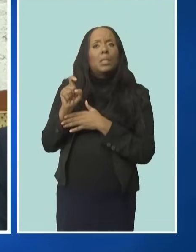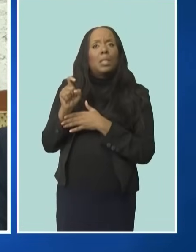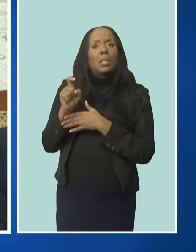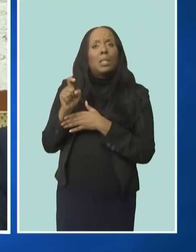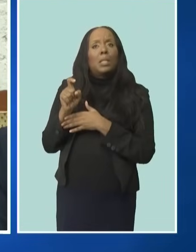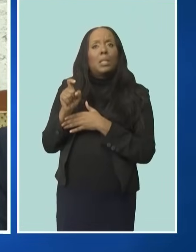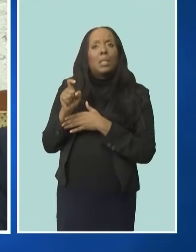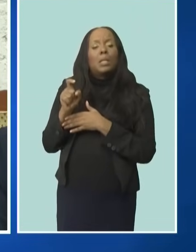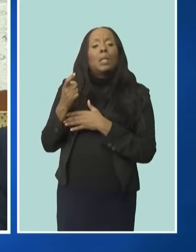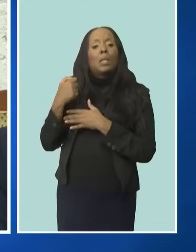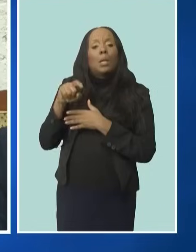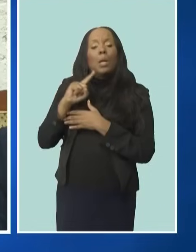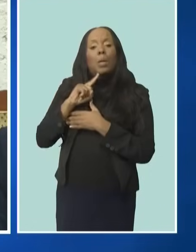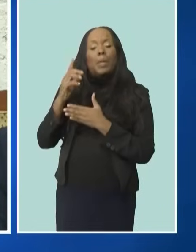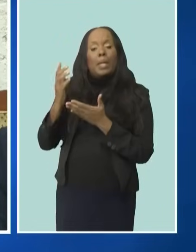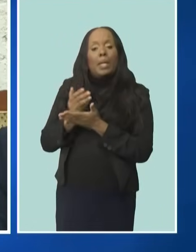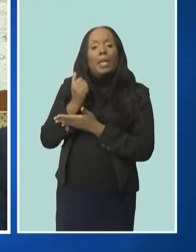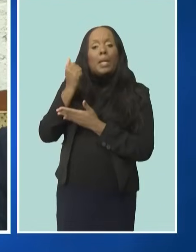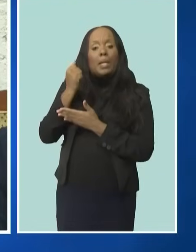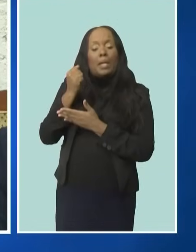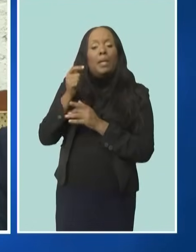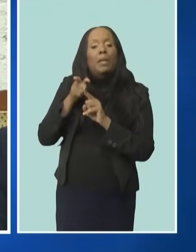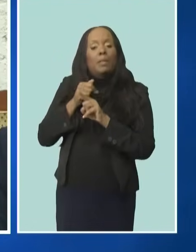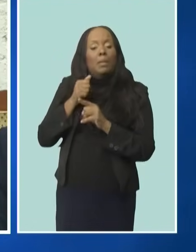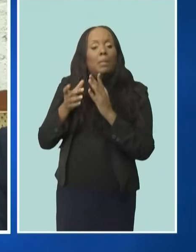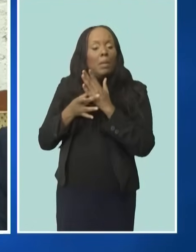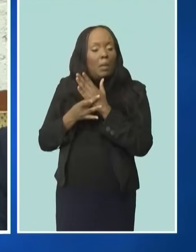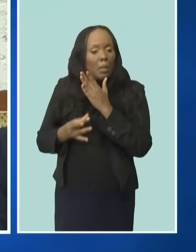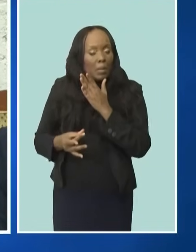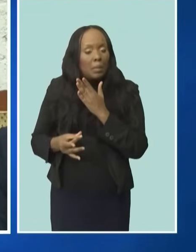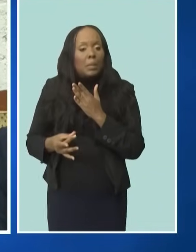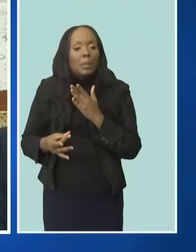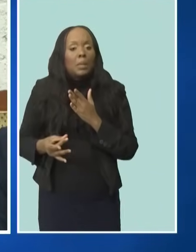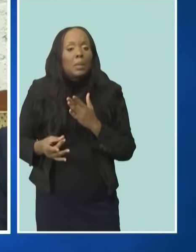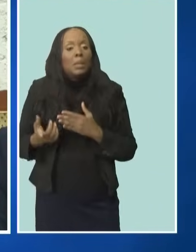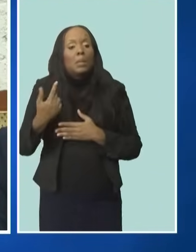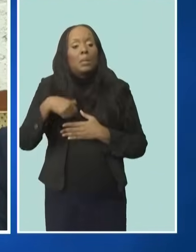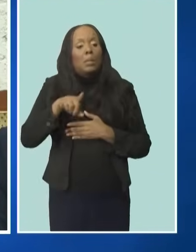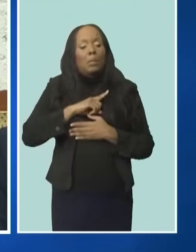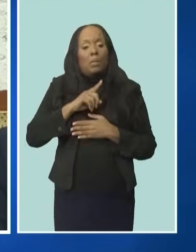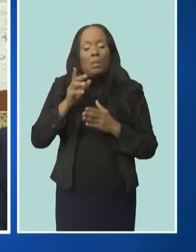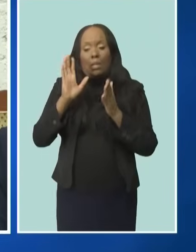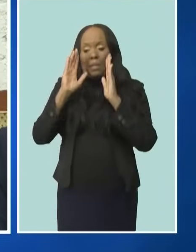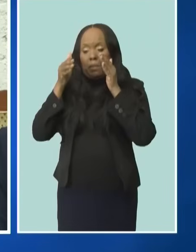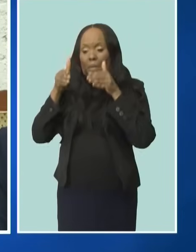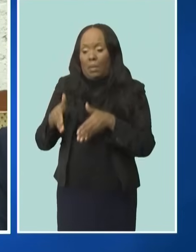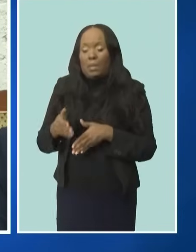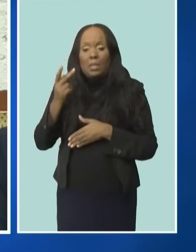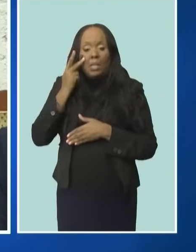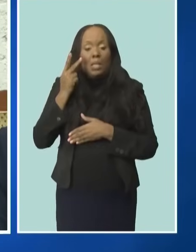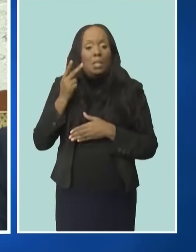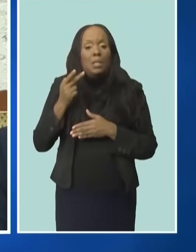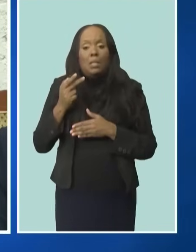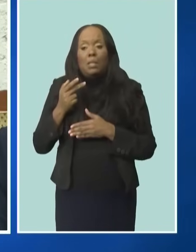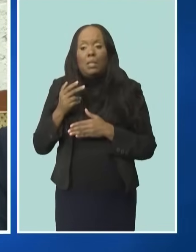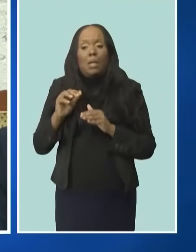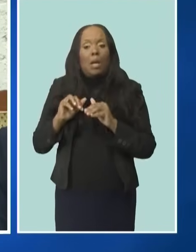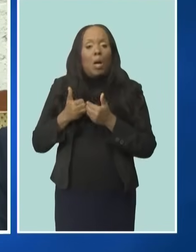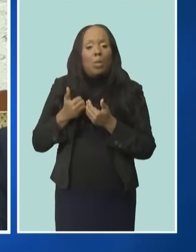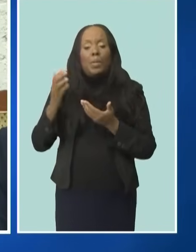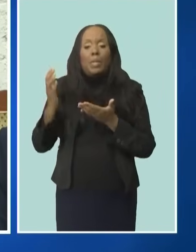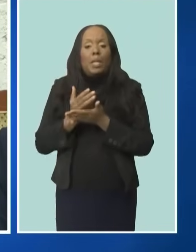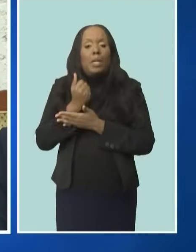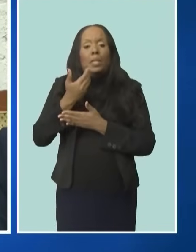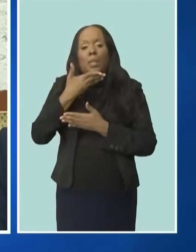excise structure as it relates to oil. We have been focused on how do we get the best value and cleaner